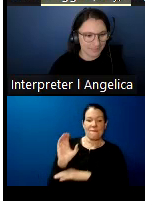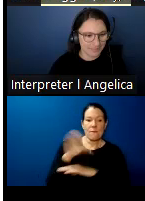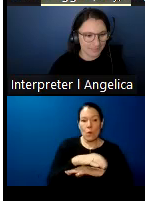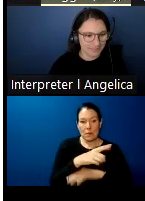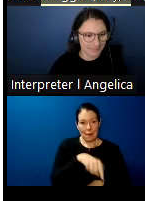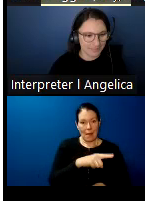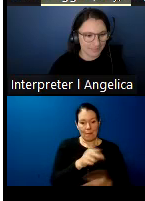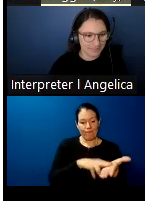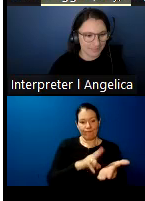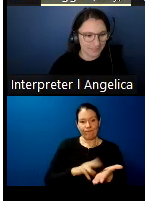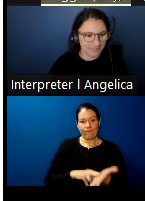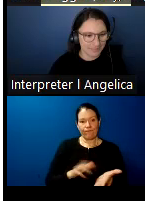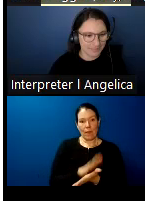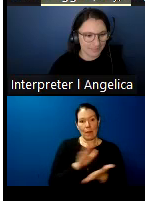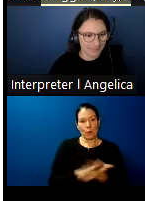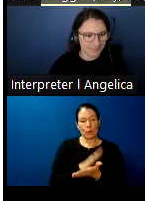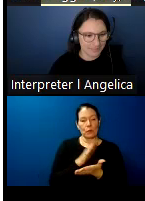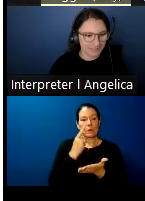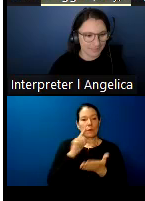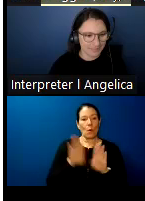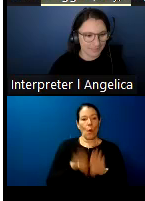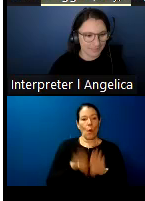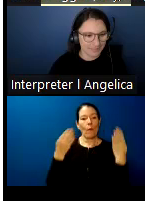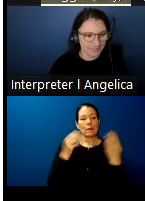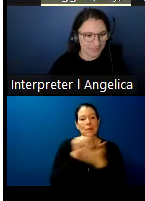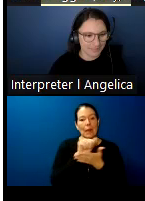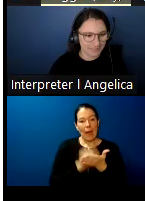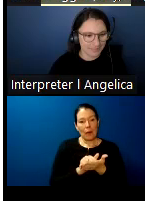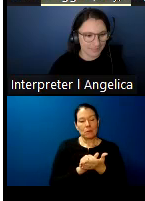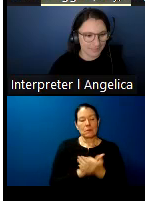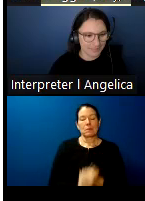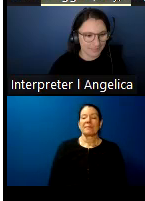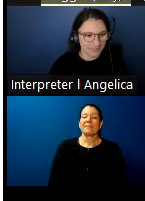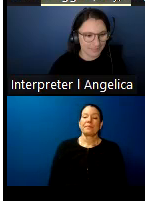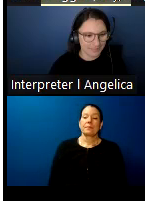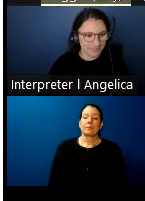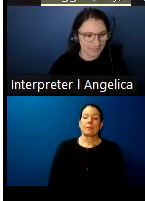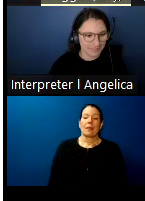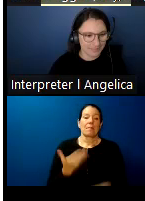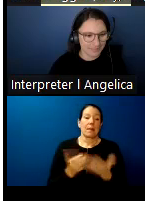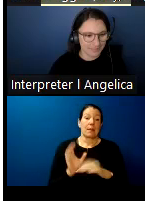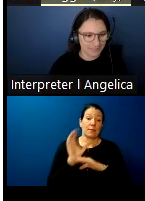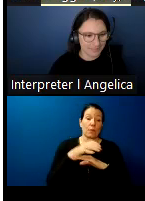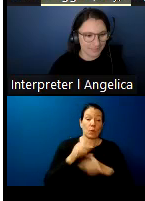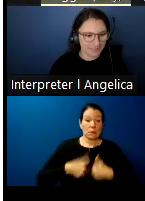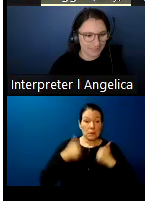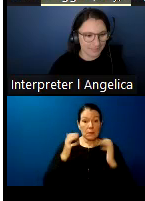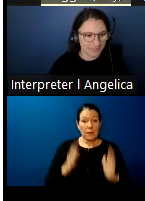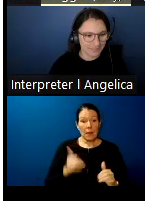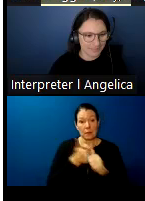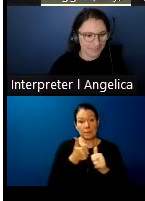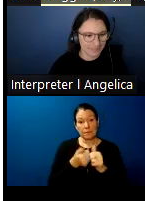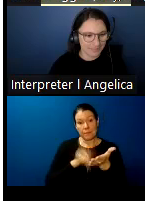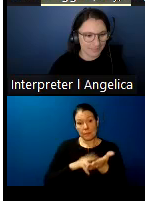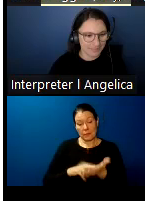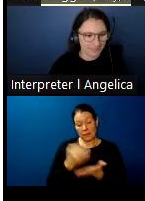survivor to sign paperwork where they are going to incur a bunch of debt. They may force the survivor to sign